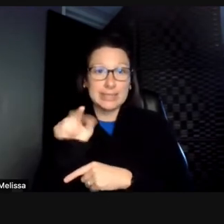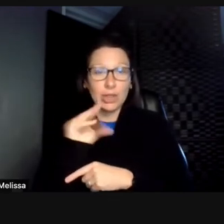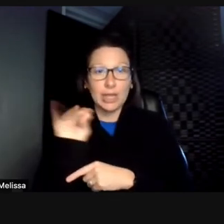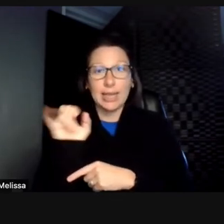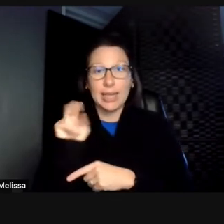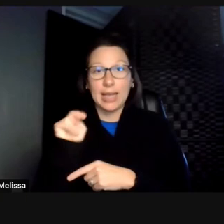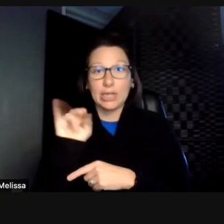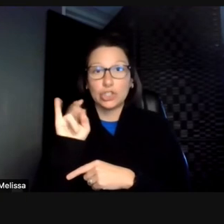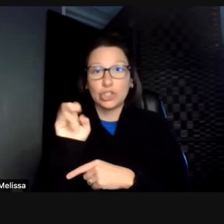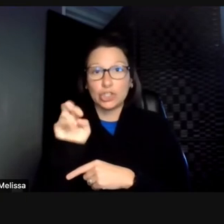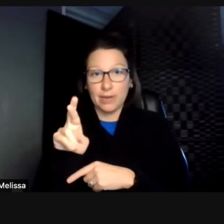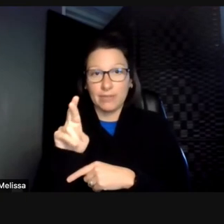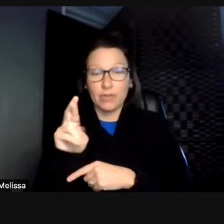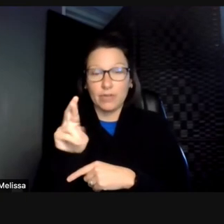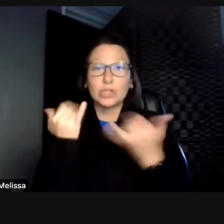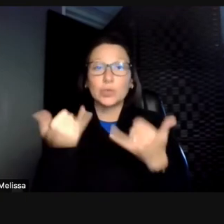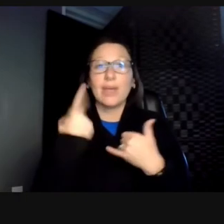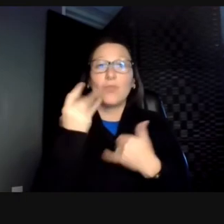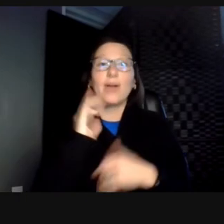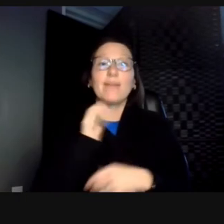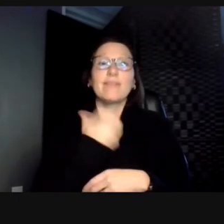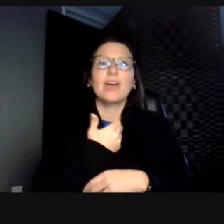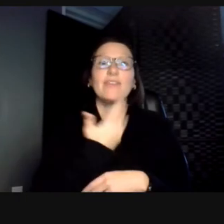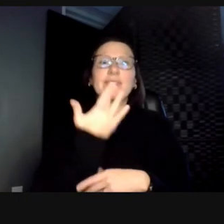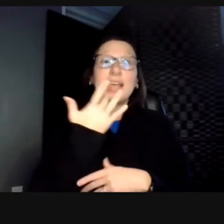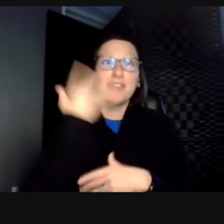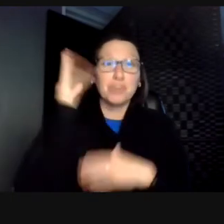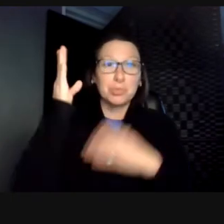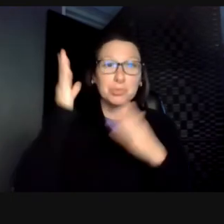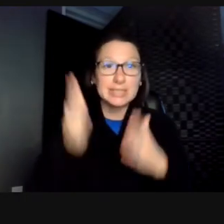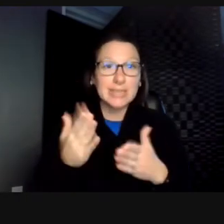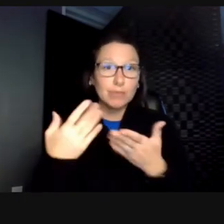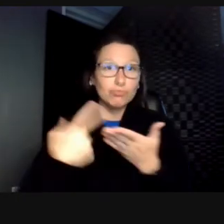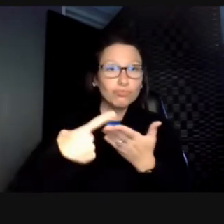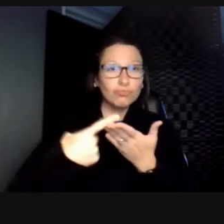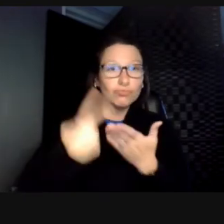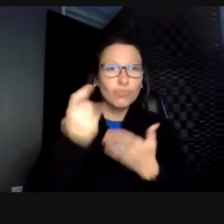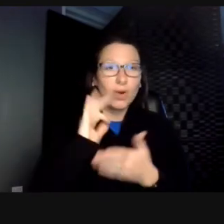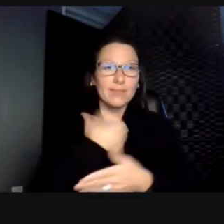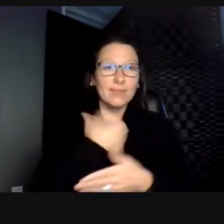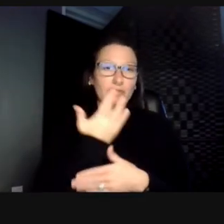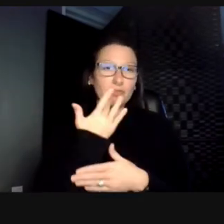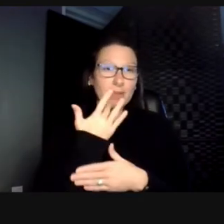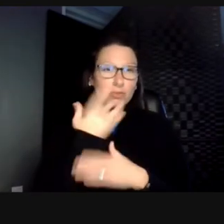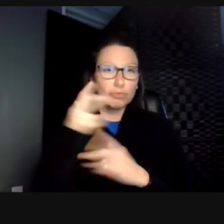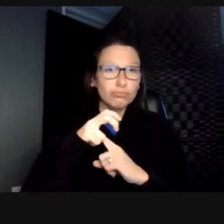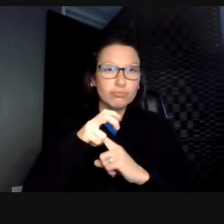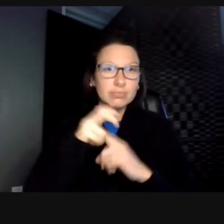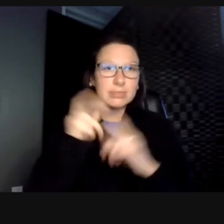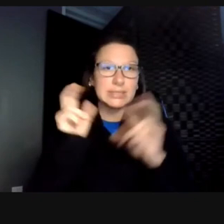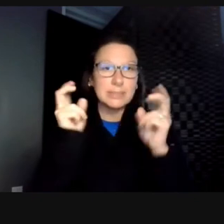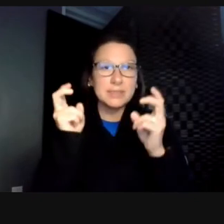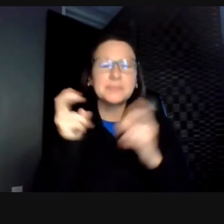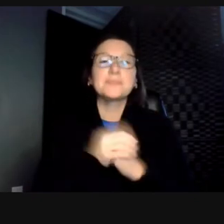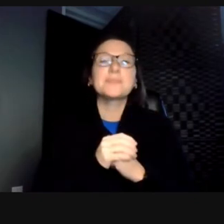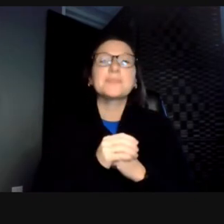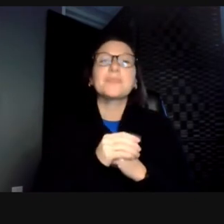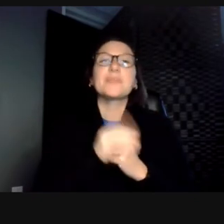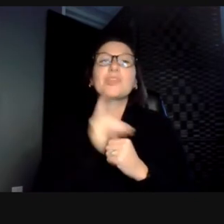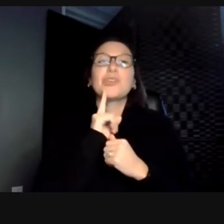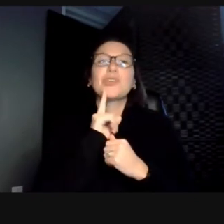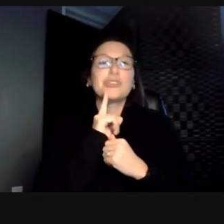one of our favorite presenters talking about one of our favorite topics. So we're excited to have him here with us again, back by